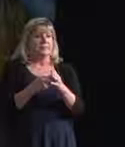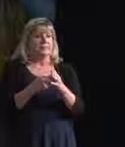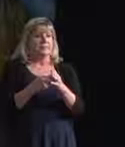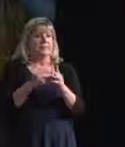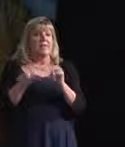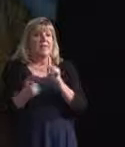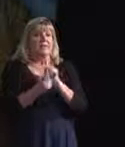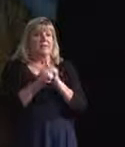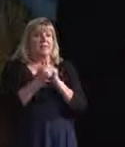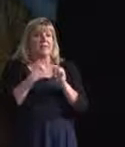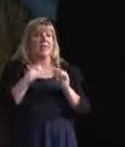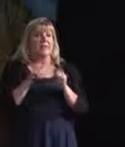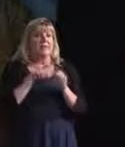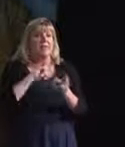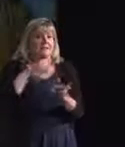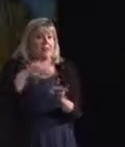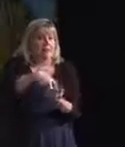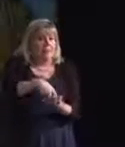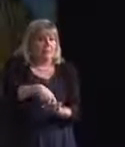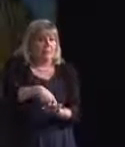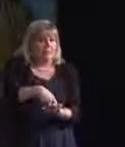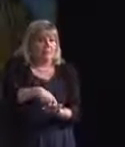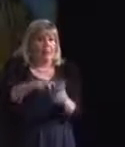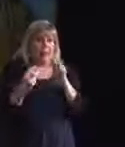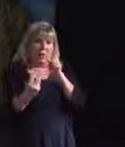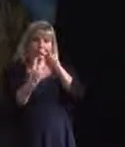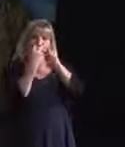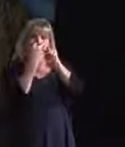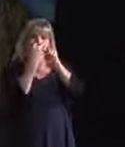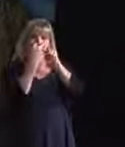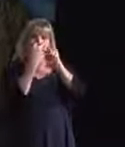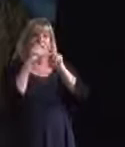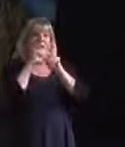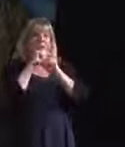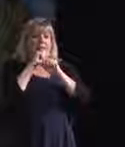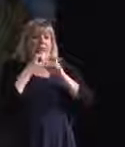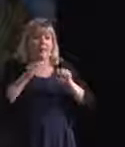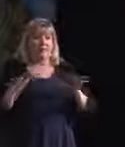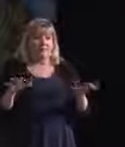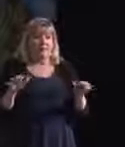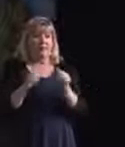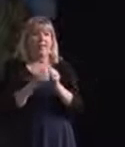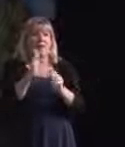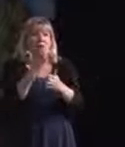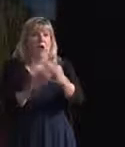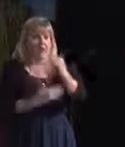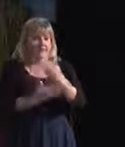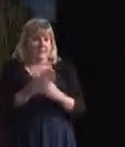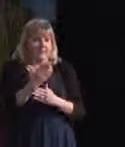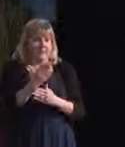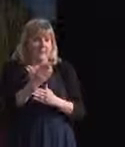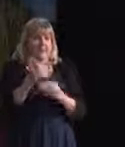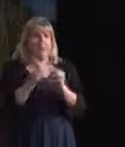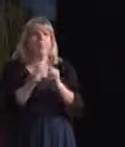came up to me as I knelt down and looked into my eyes and blessed me with their hands